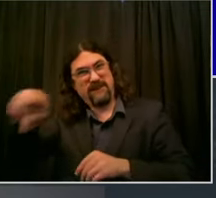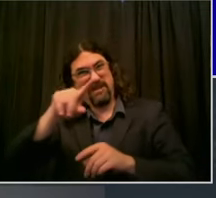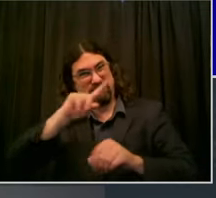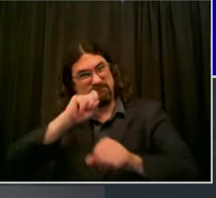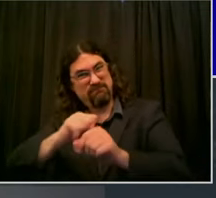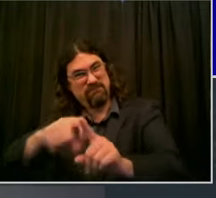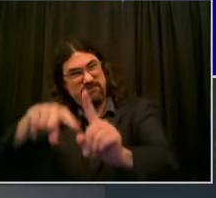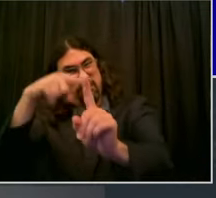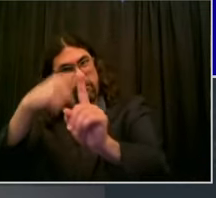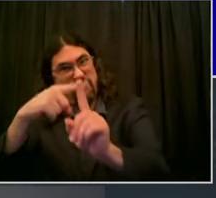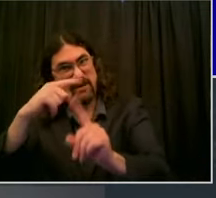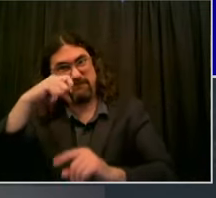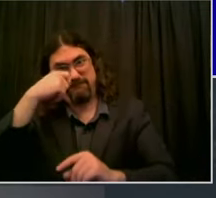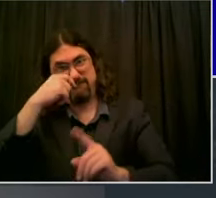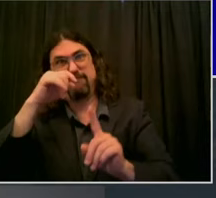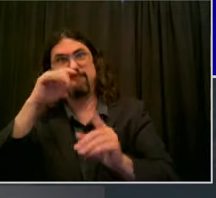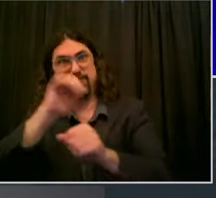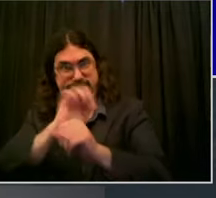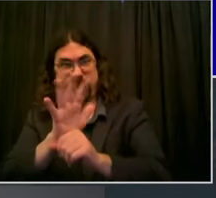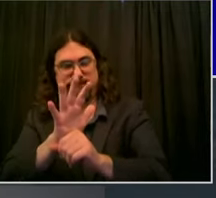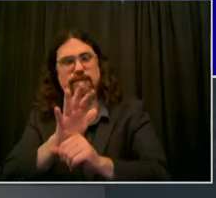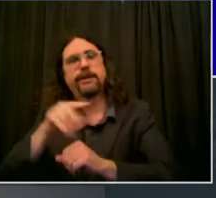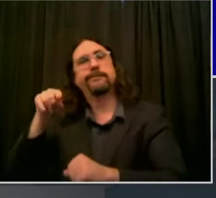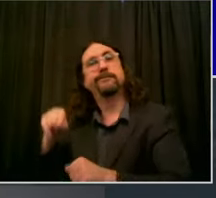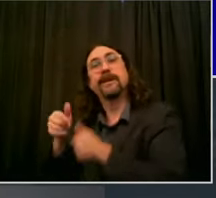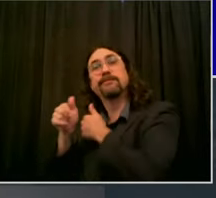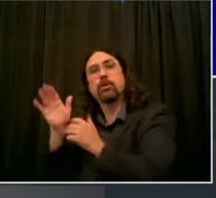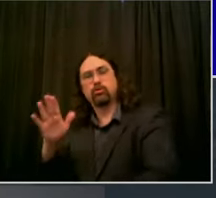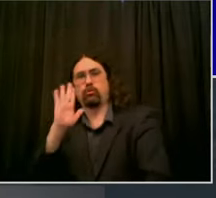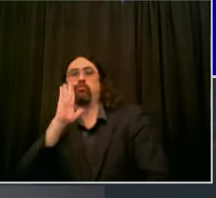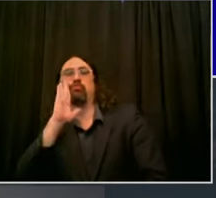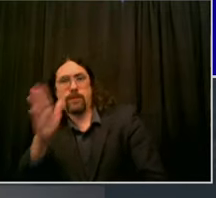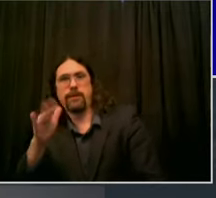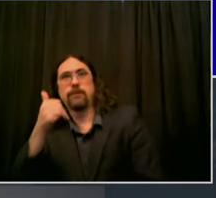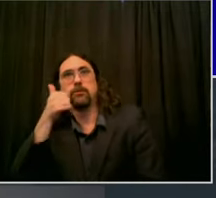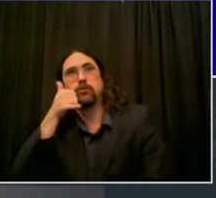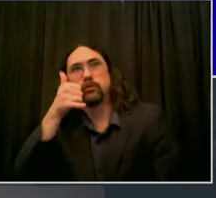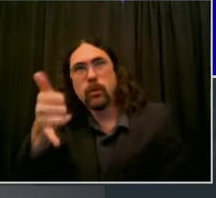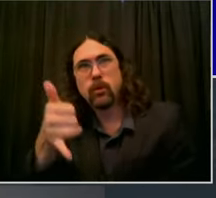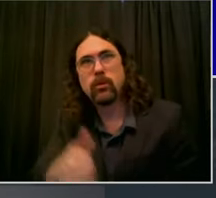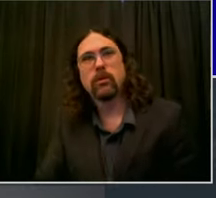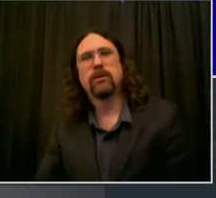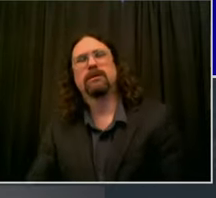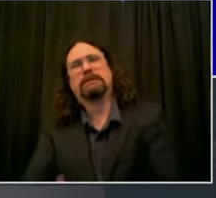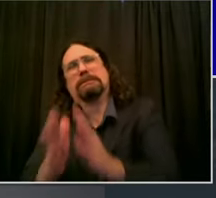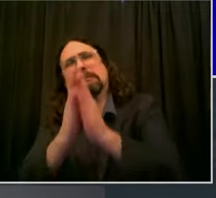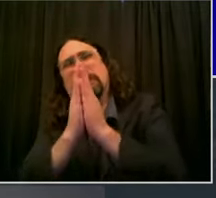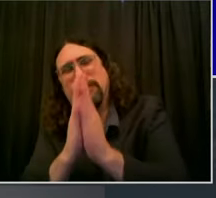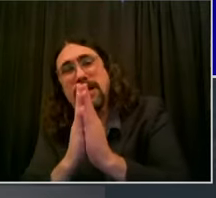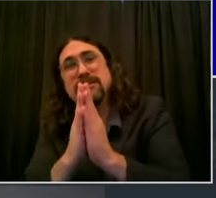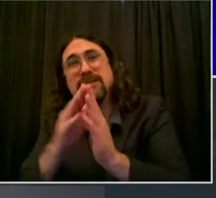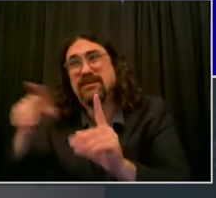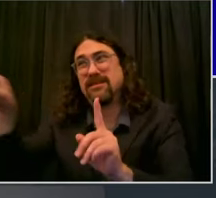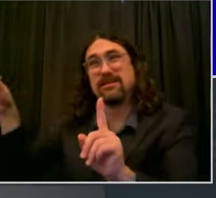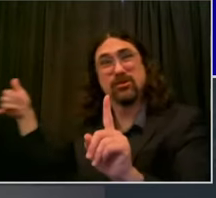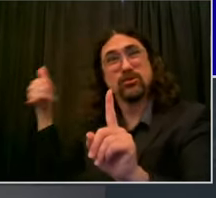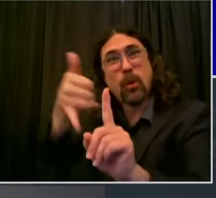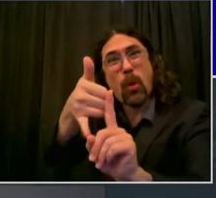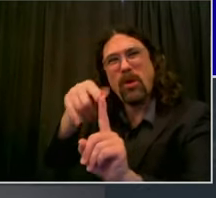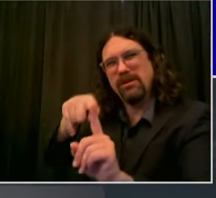get that call, take that call, tell them about your close contacts. That's how we protect people. That's how we protect your family and every